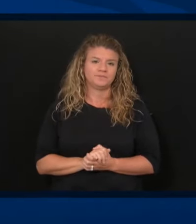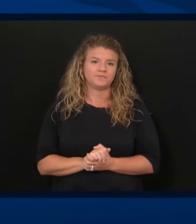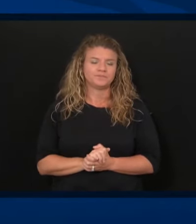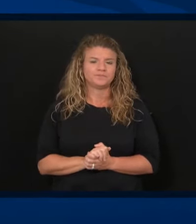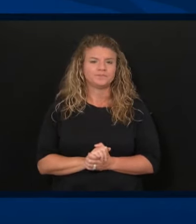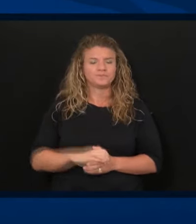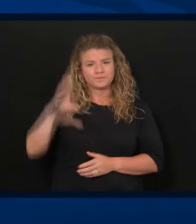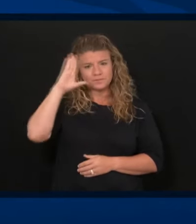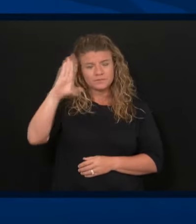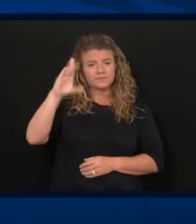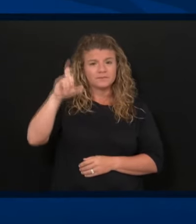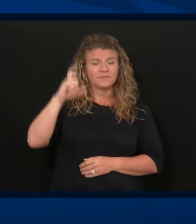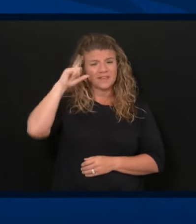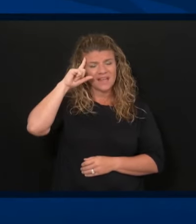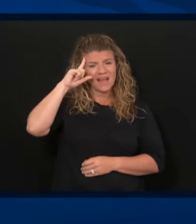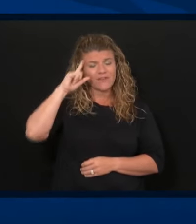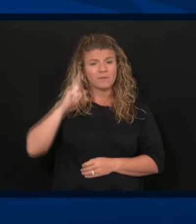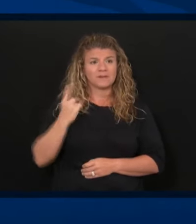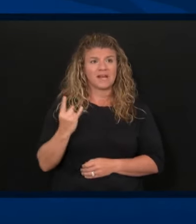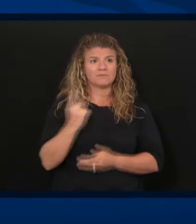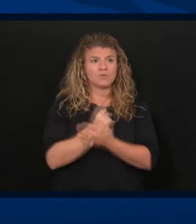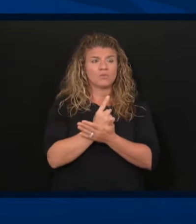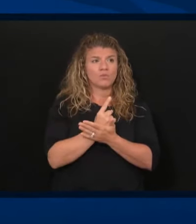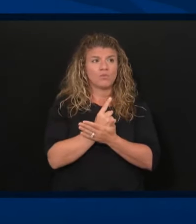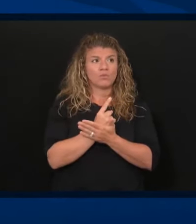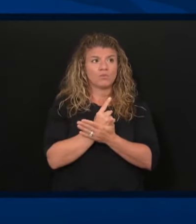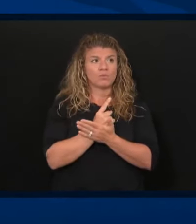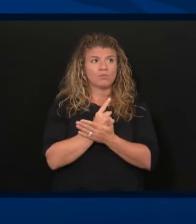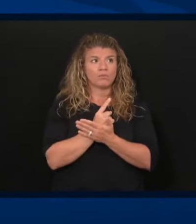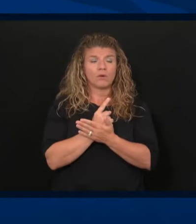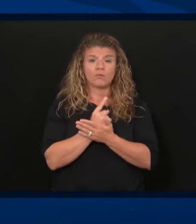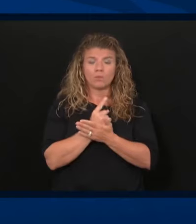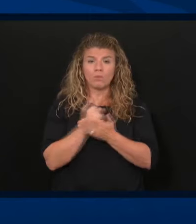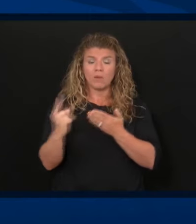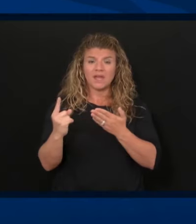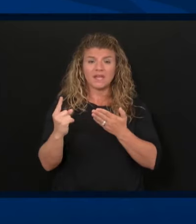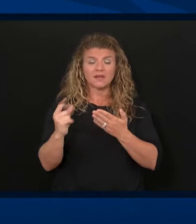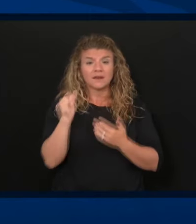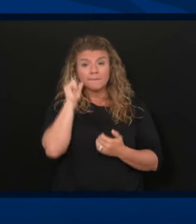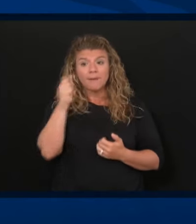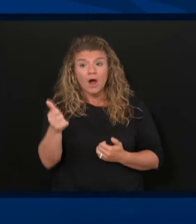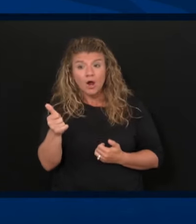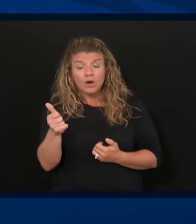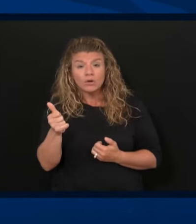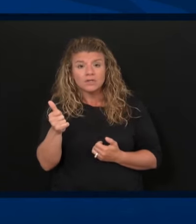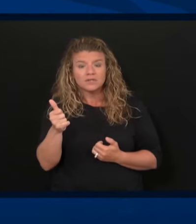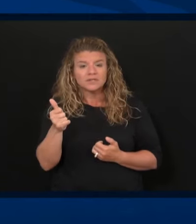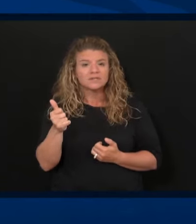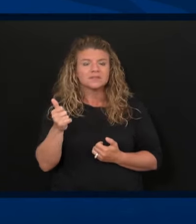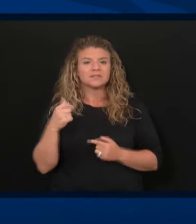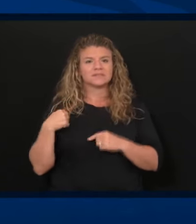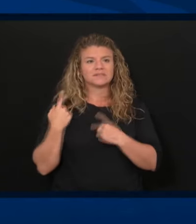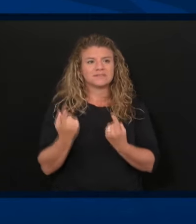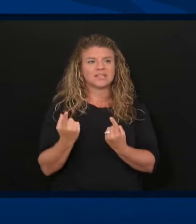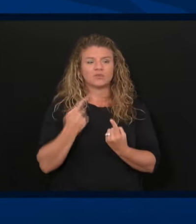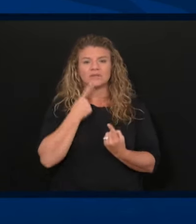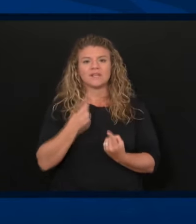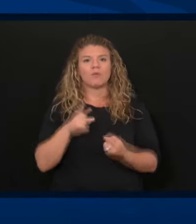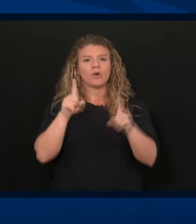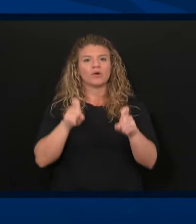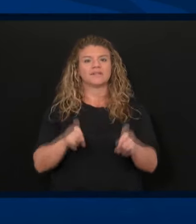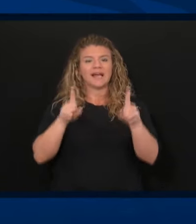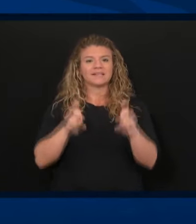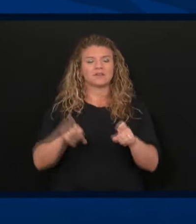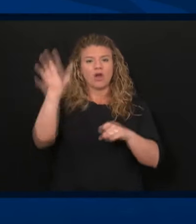Hi, Governor. It's been almost a week. It'll be a week tomorrow since we said that we were going to test widespread